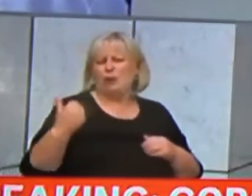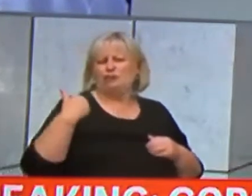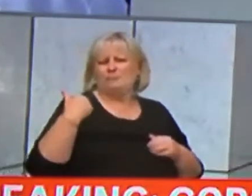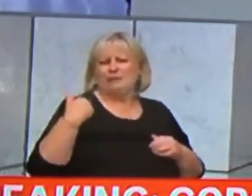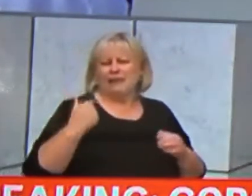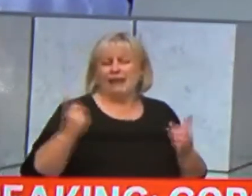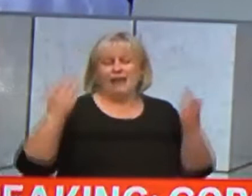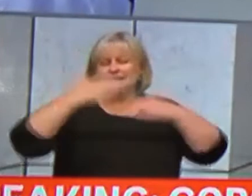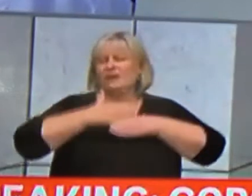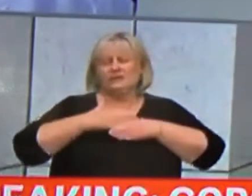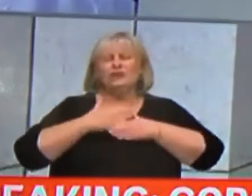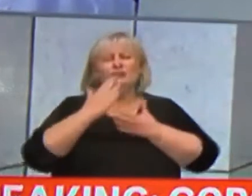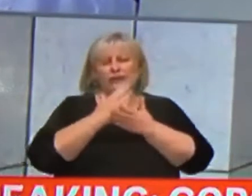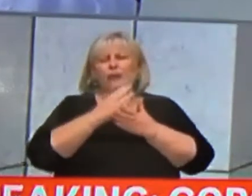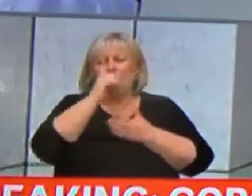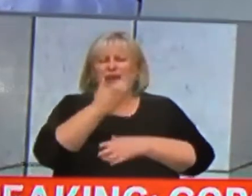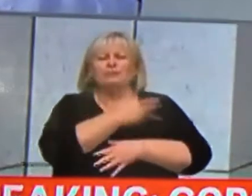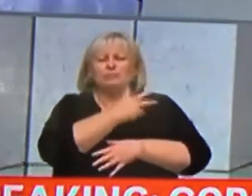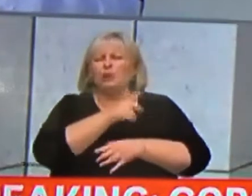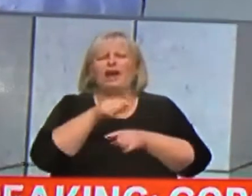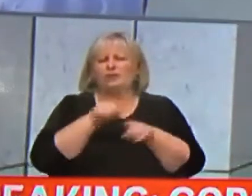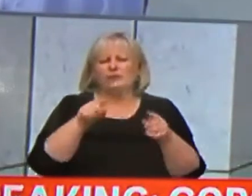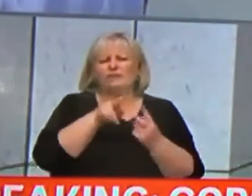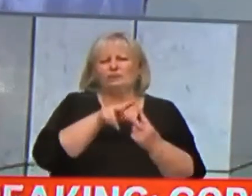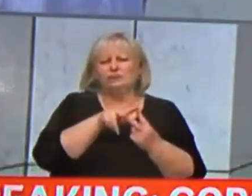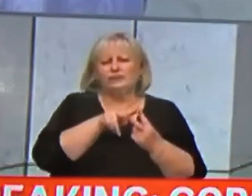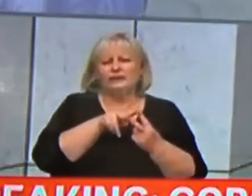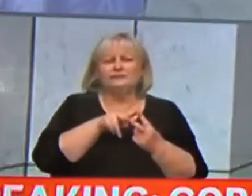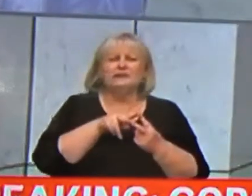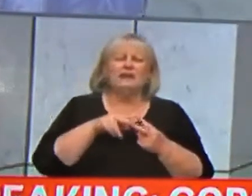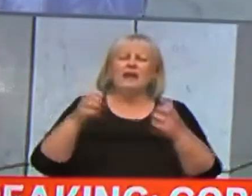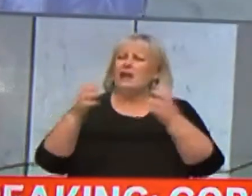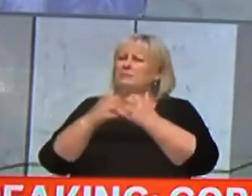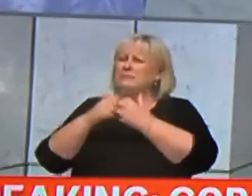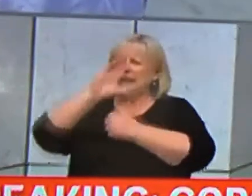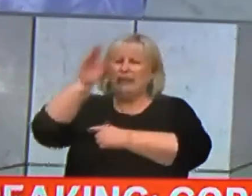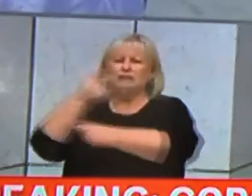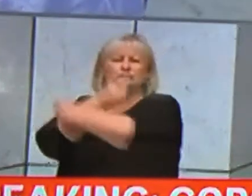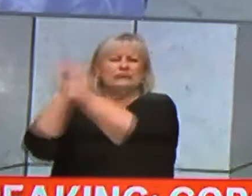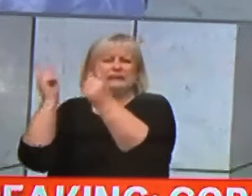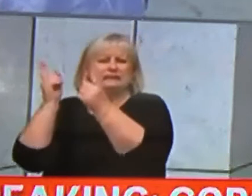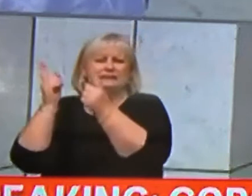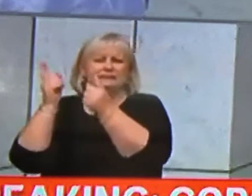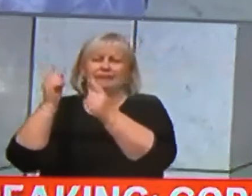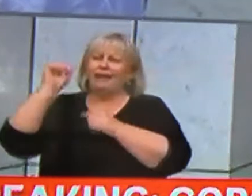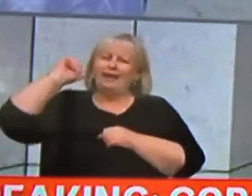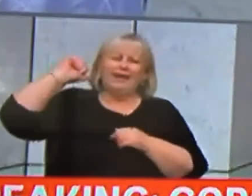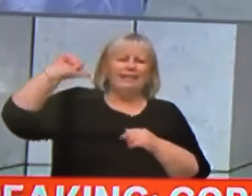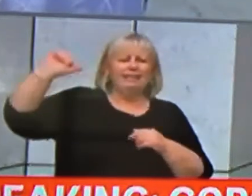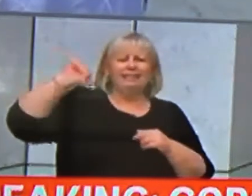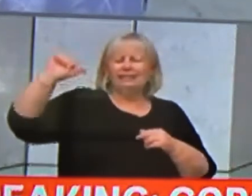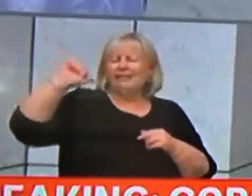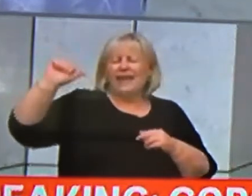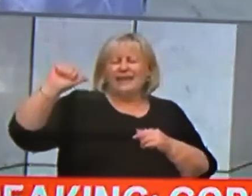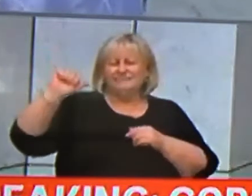night that we can be very proud of. In many countries where they are moving, they are simply getting their standard of